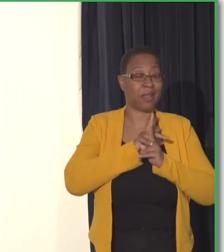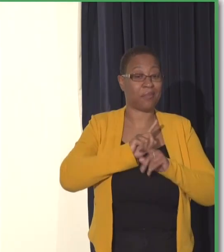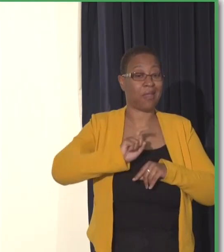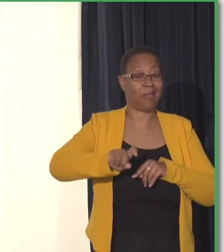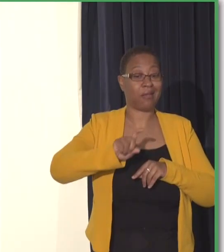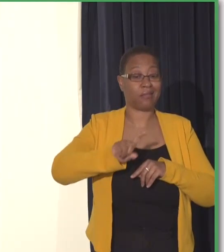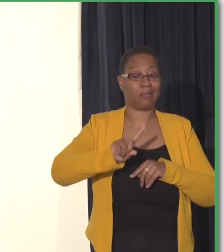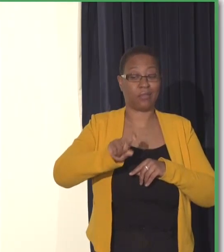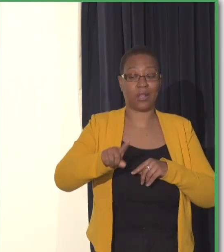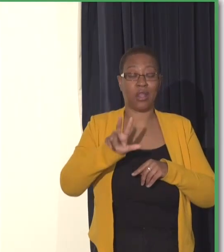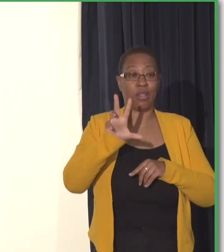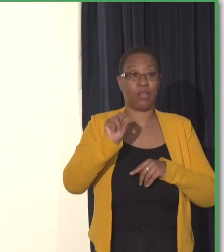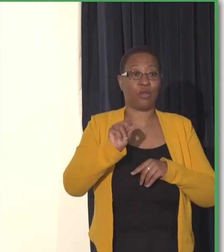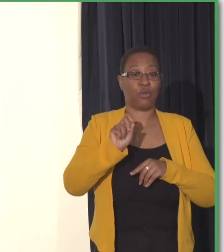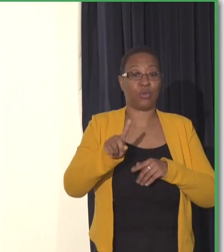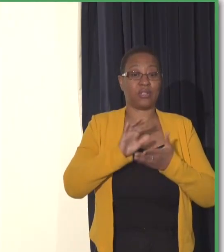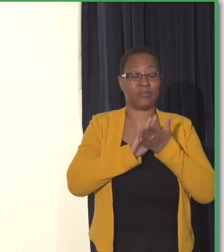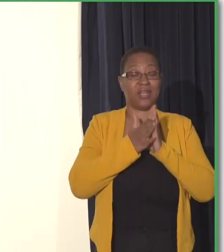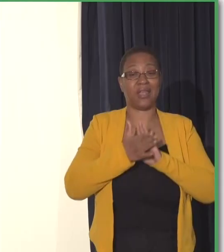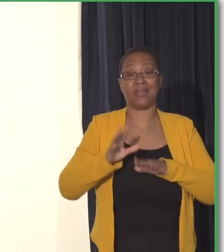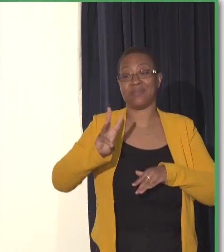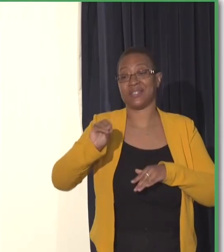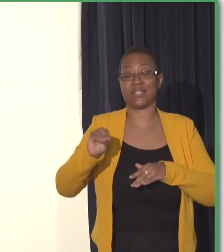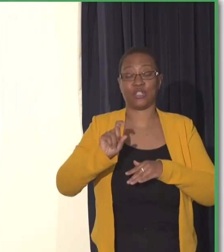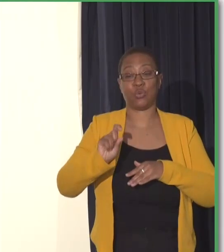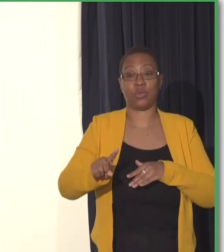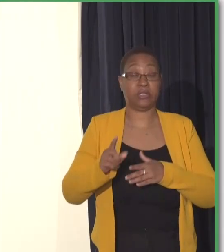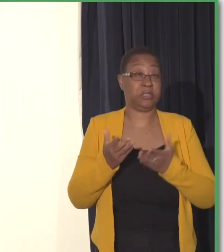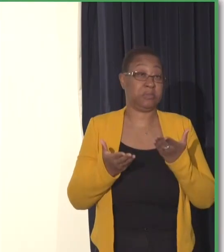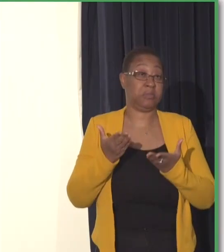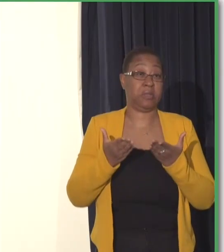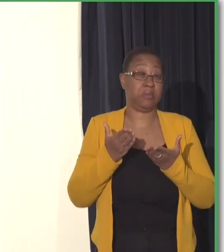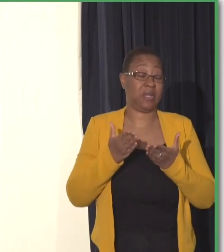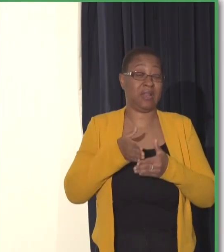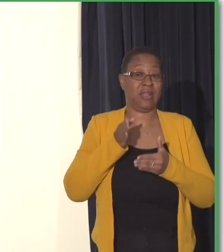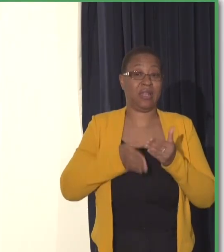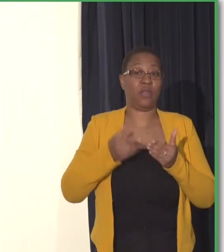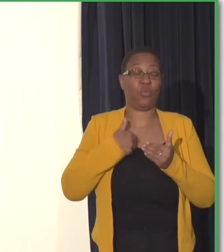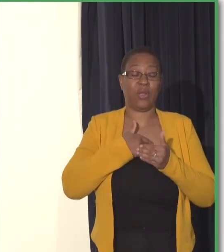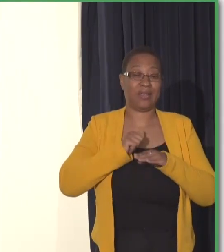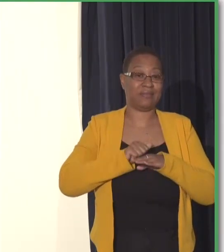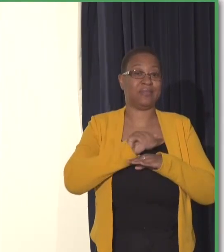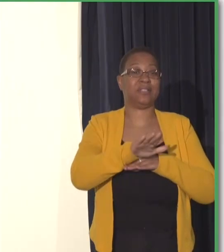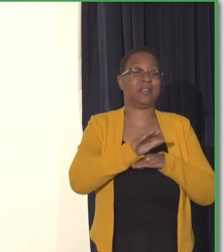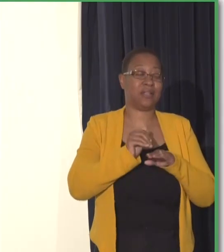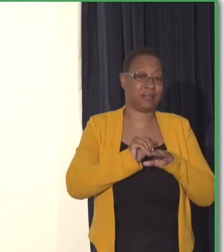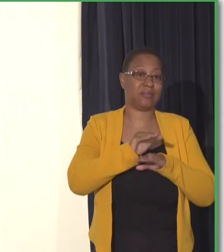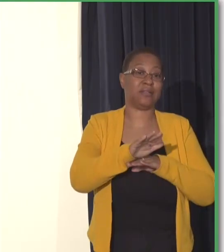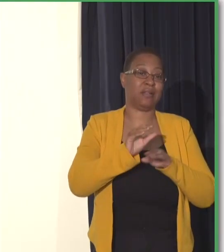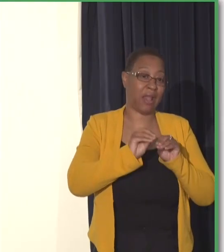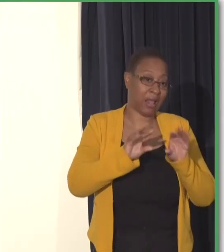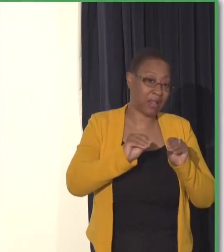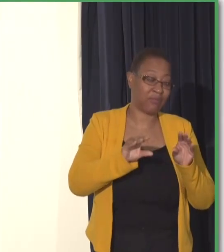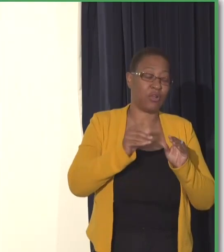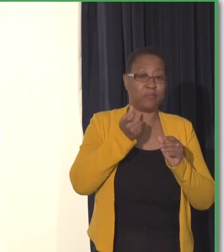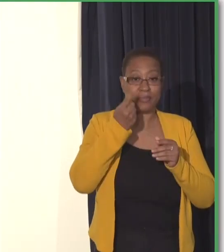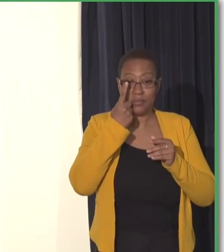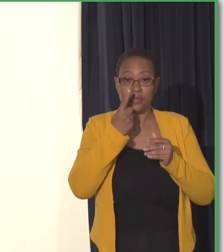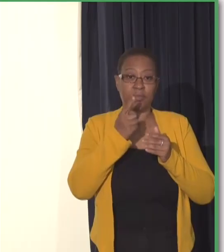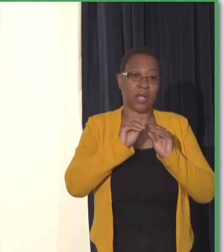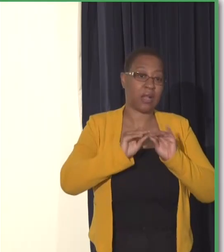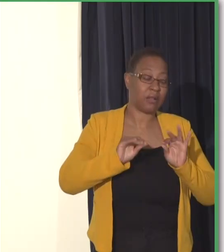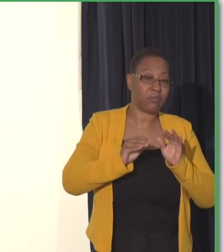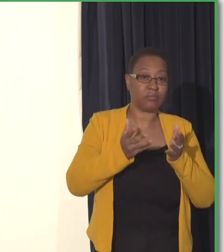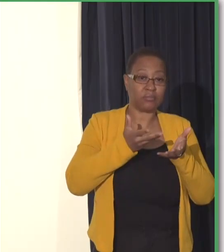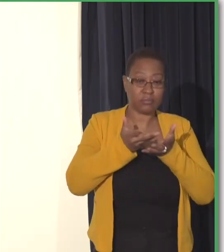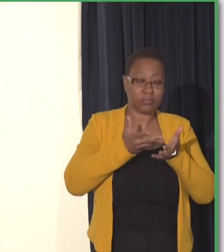and 30 questions really turned into 60 probably, because we kept sending it back for more clarification, more